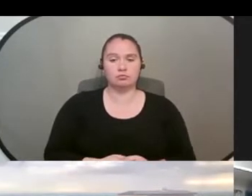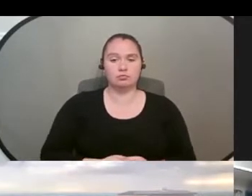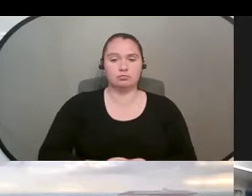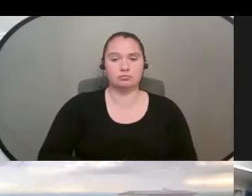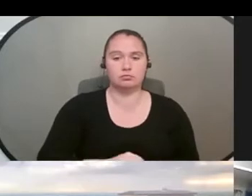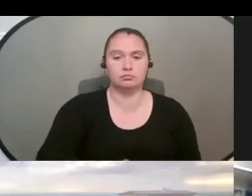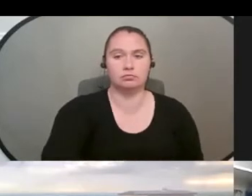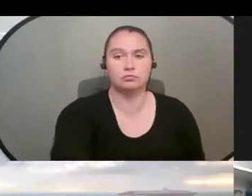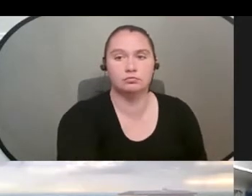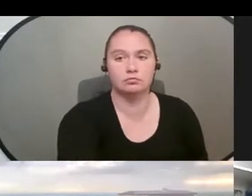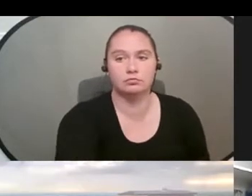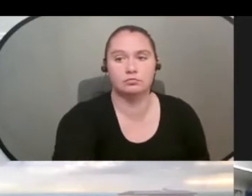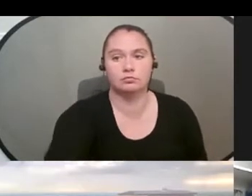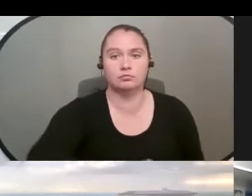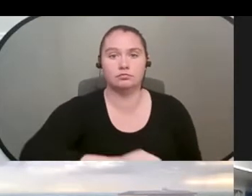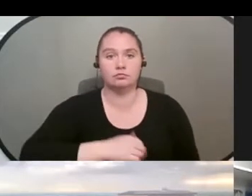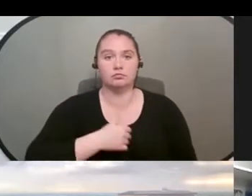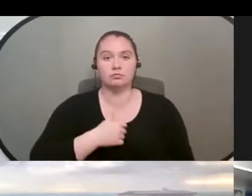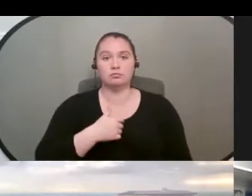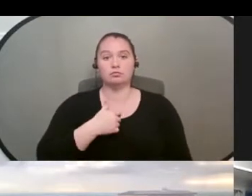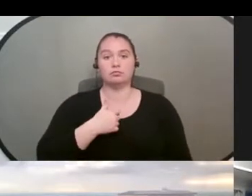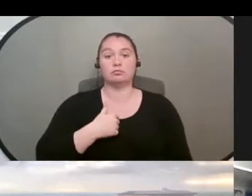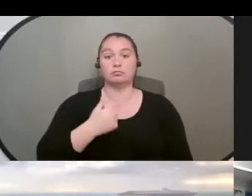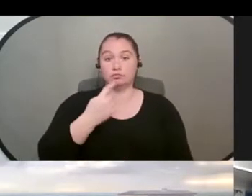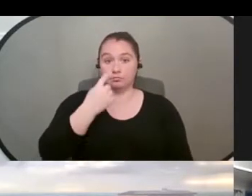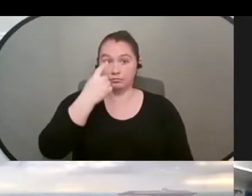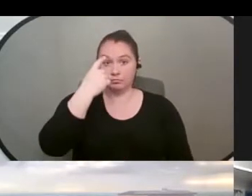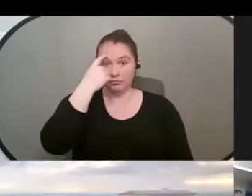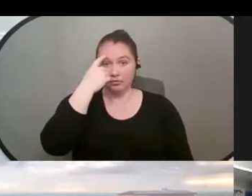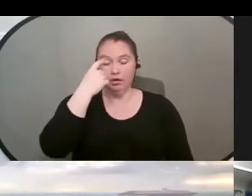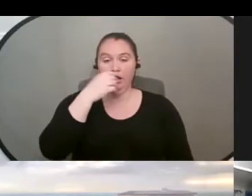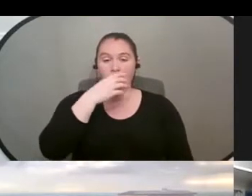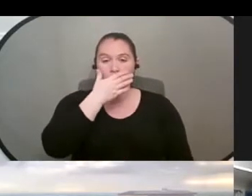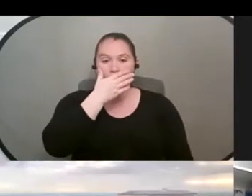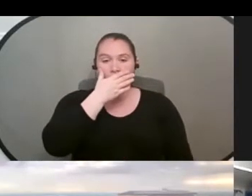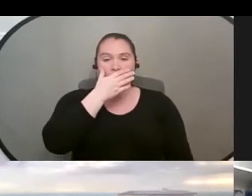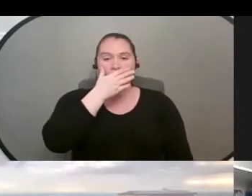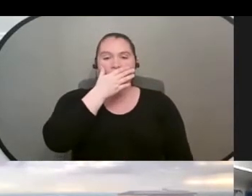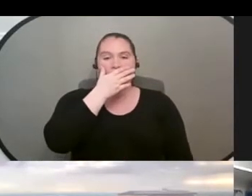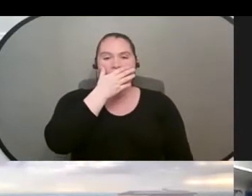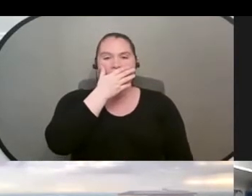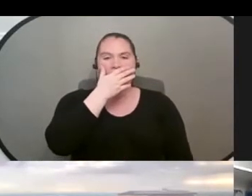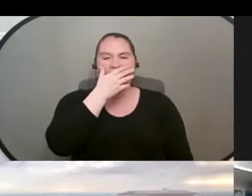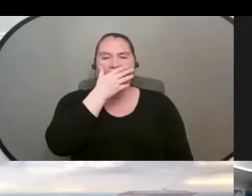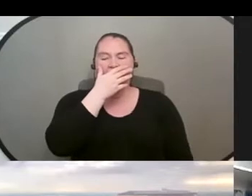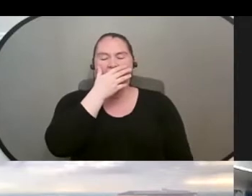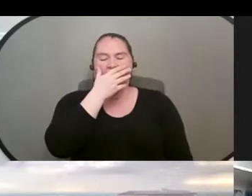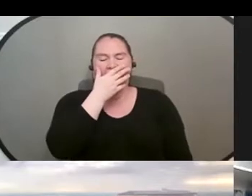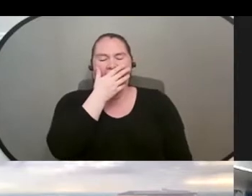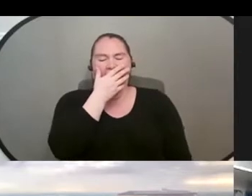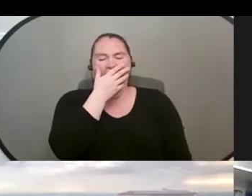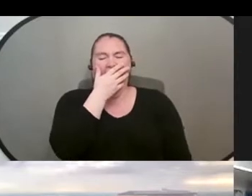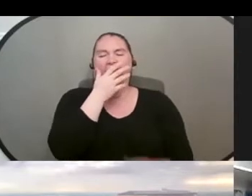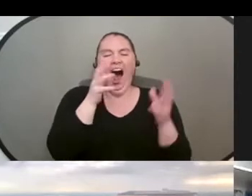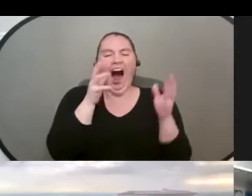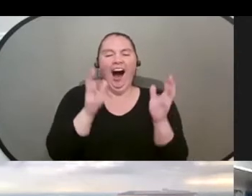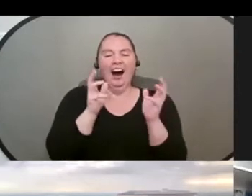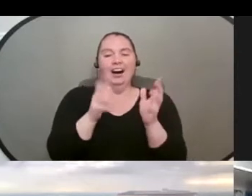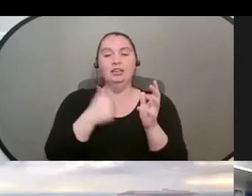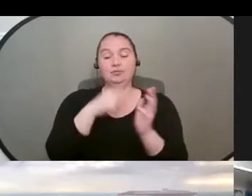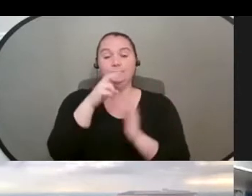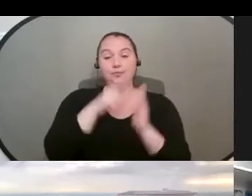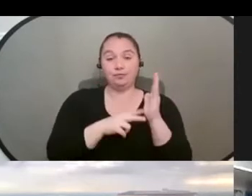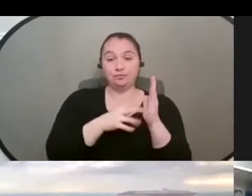So I think what I'm reading into the comments in the chat box is maybe we jumped in there